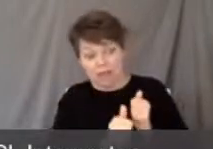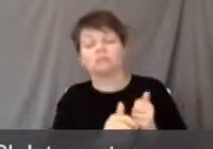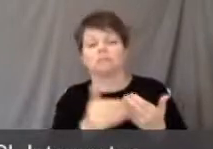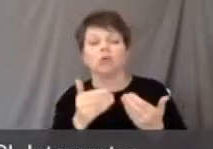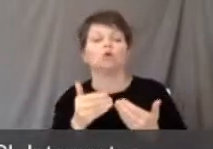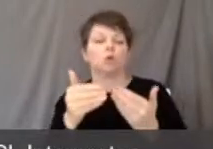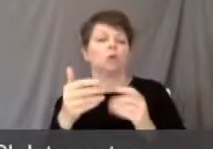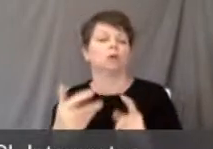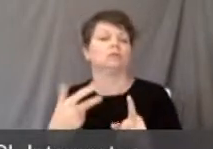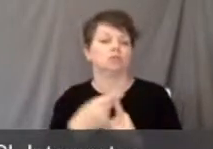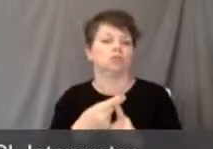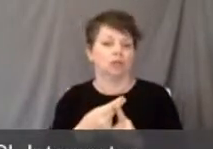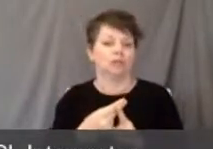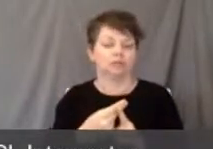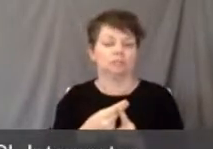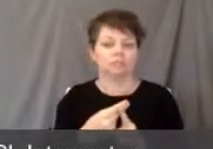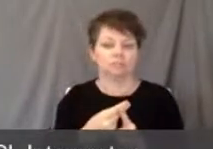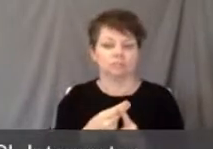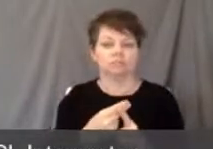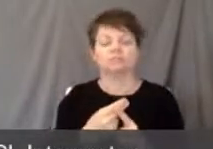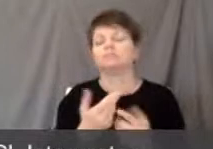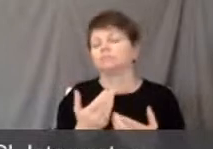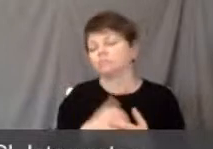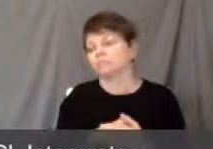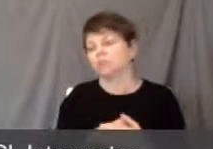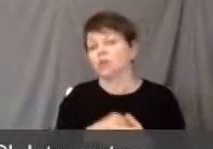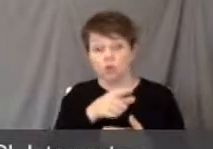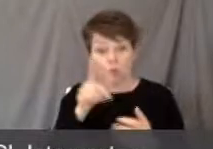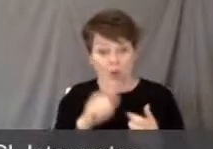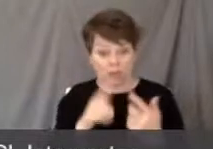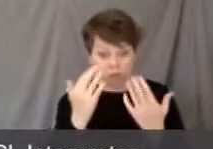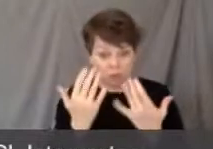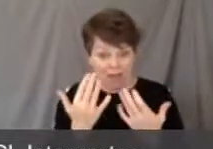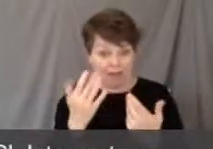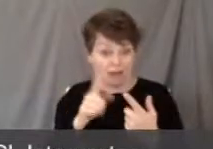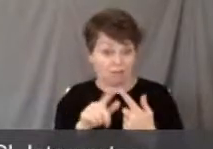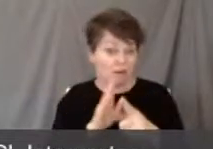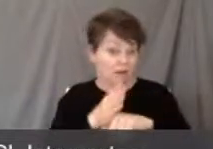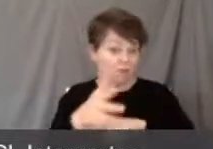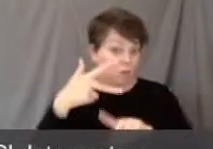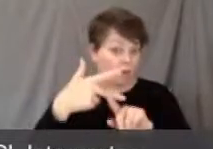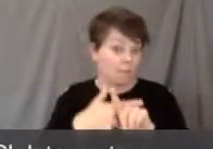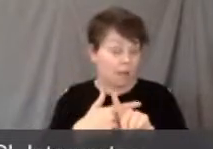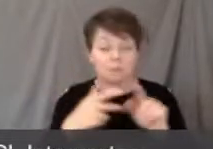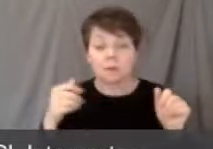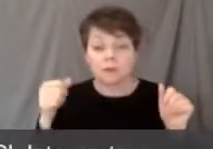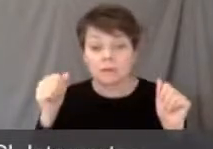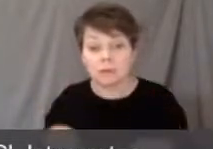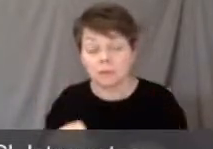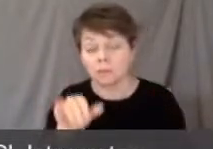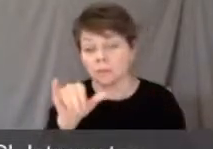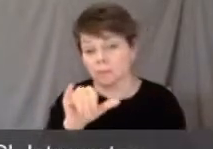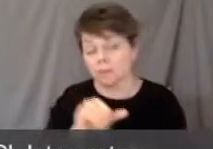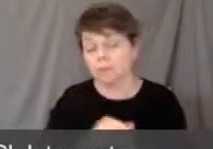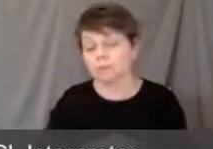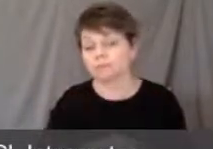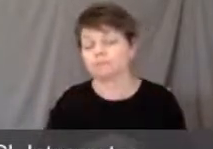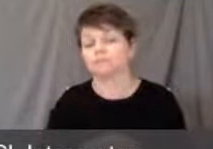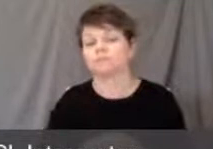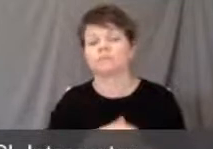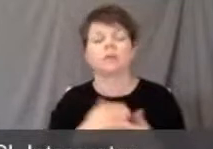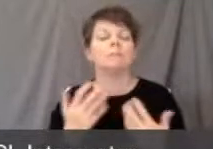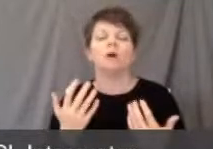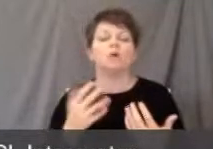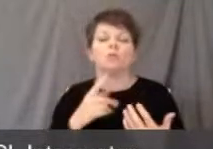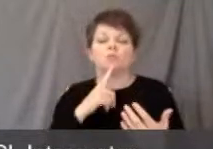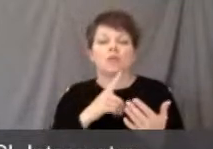and get the COVID vaccine. It's totally understandable if you would want to wait till after that 3-month period as well. That's totally reasonable. But